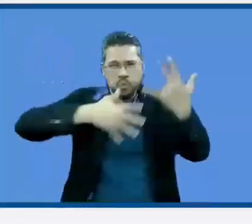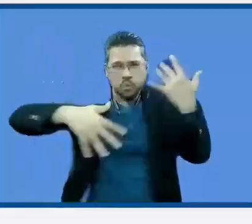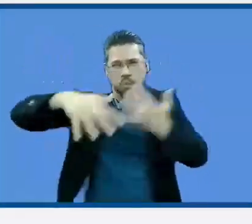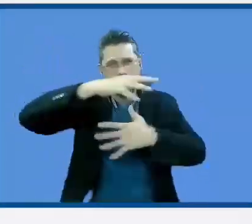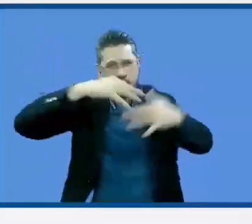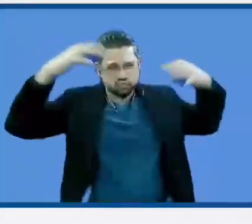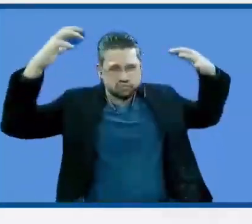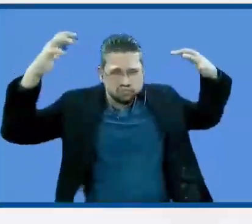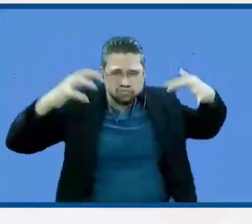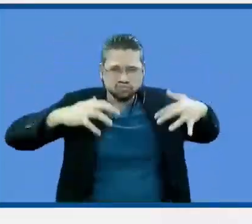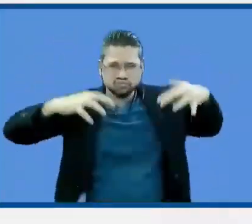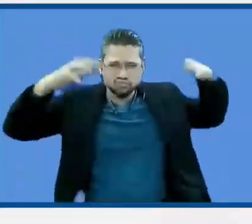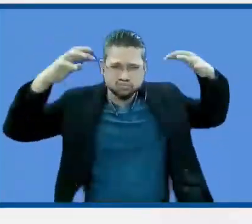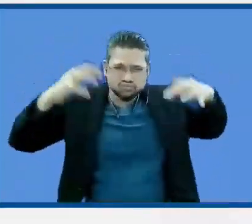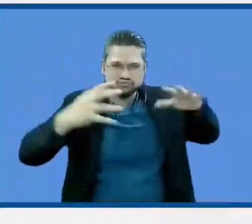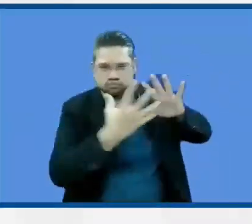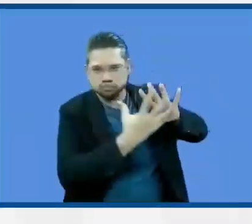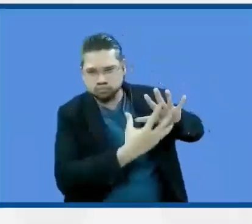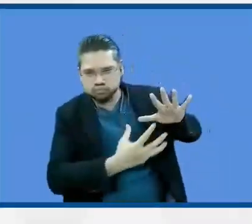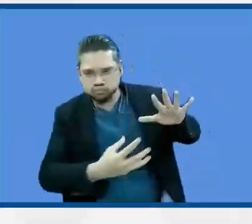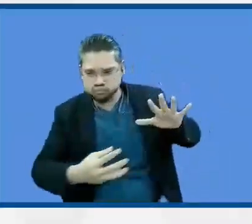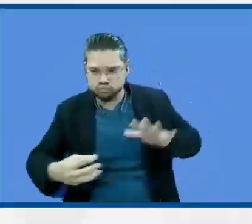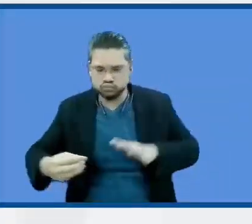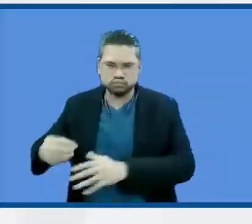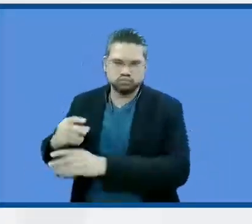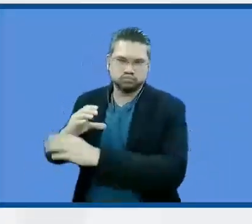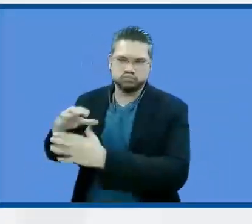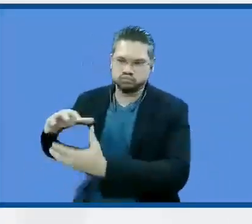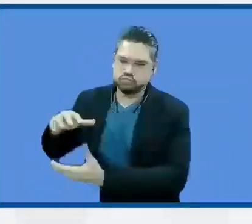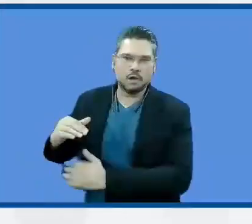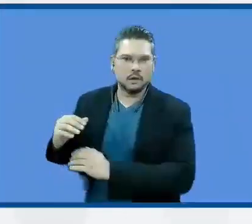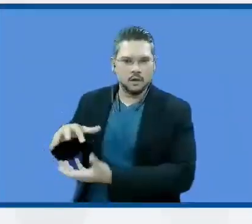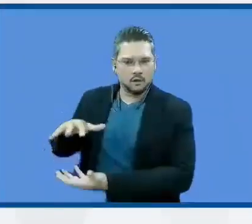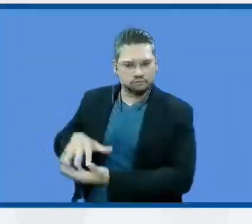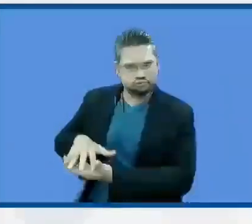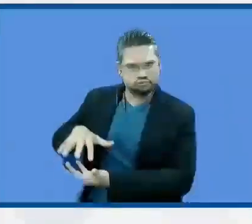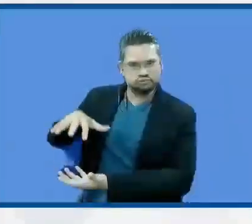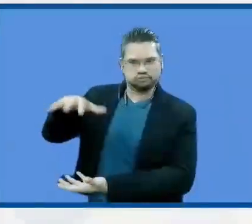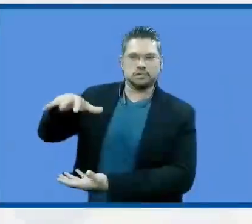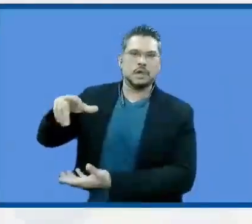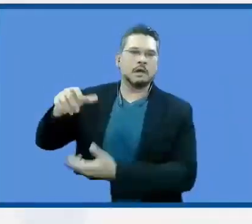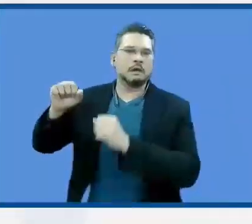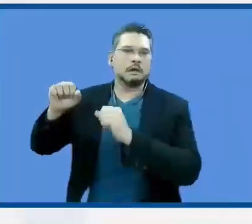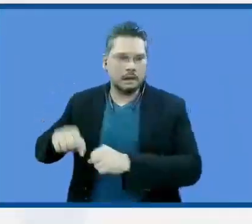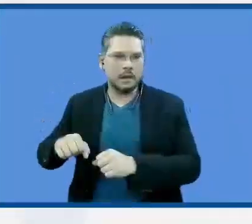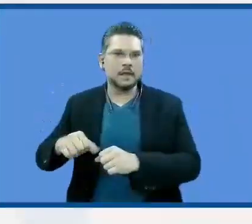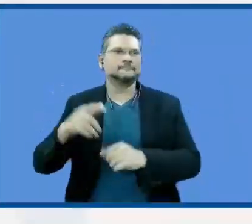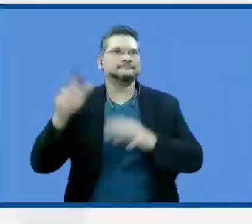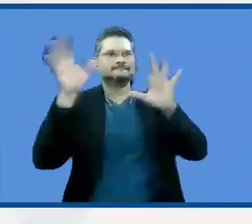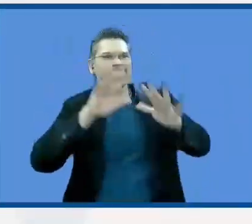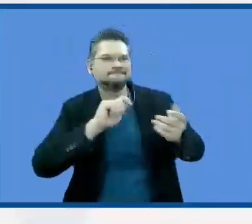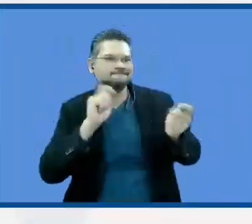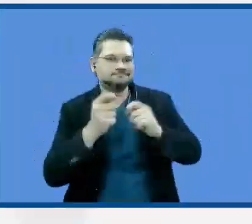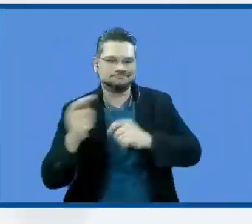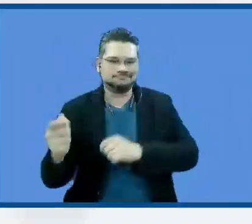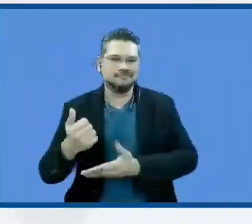also helps to improve the city's resilience to climate change. Nature-based solutions are also used to